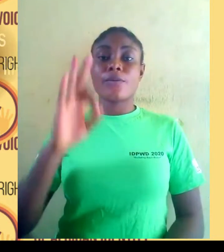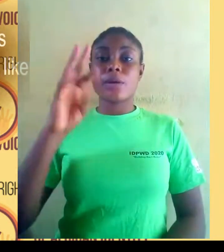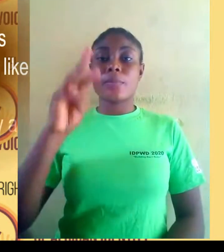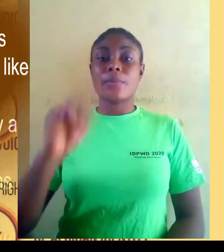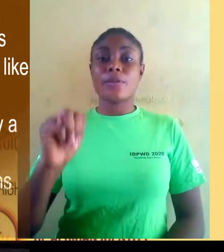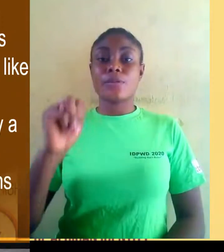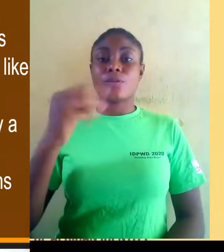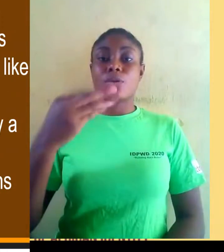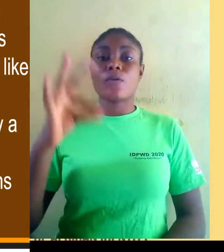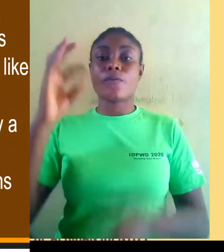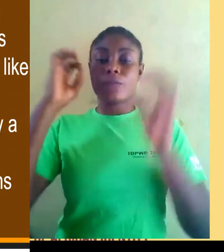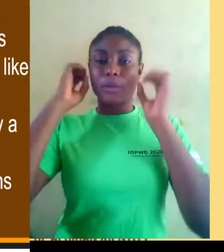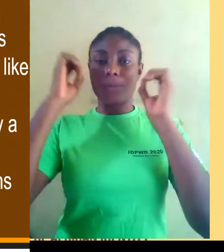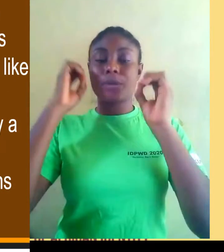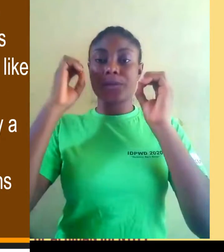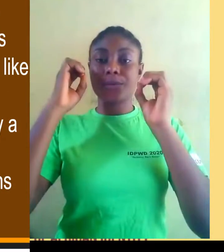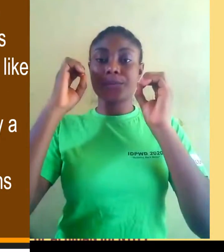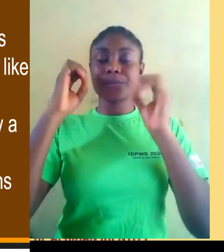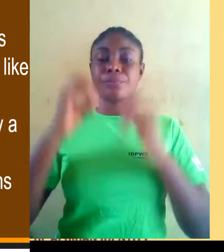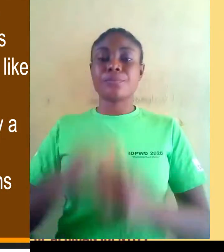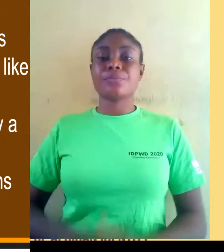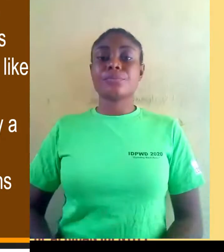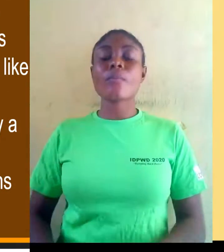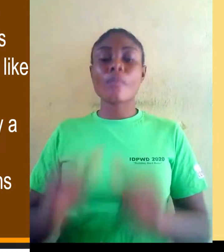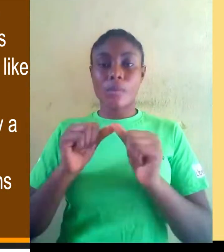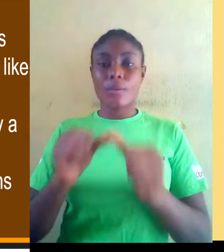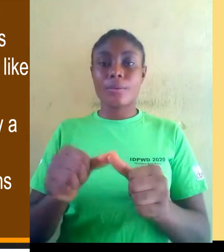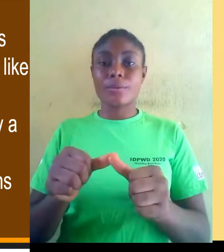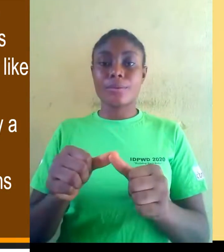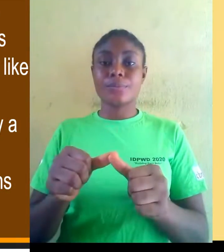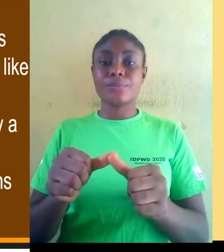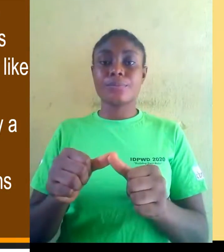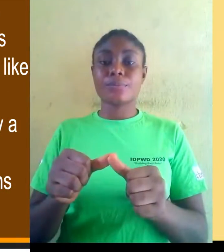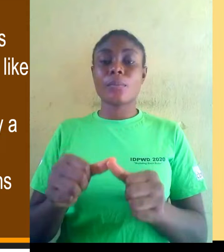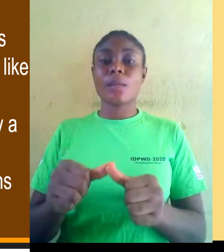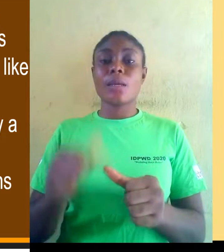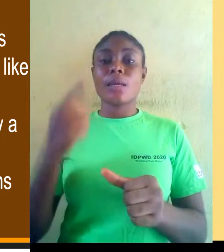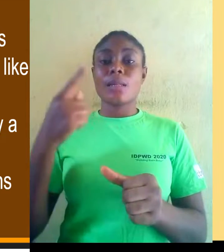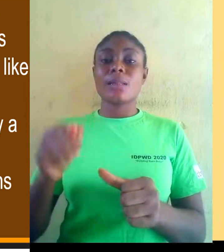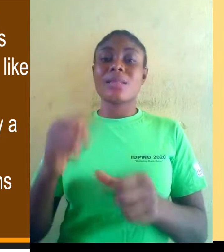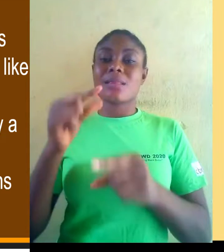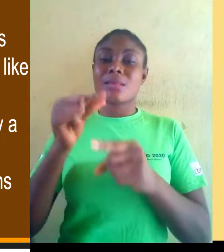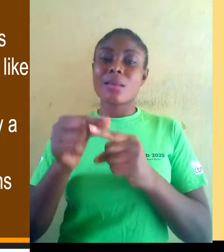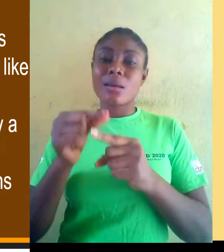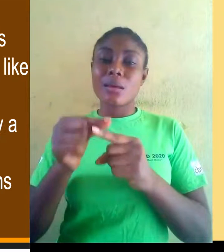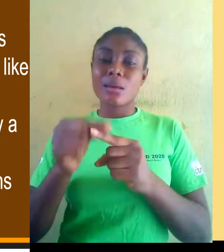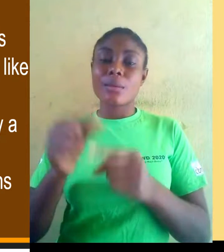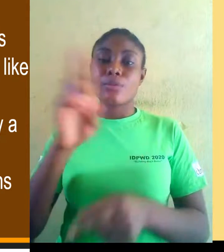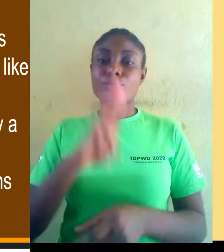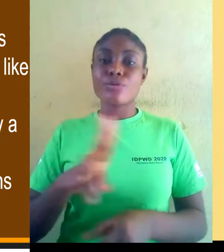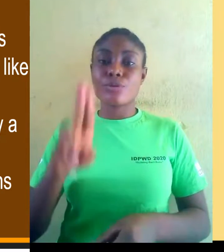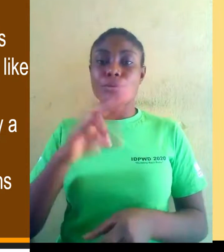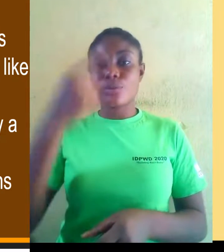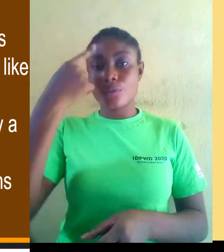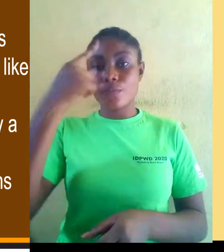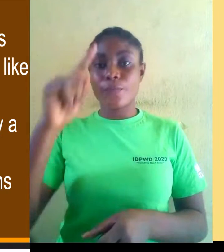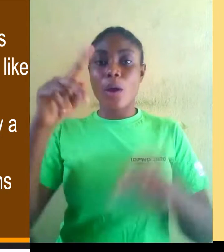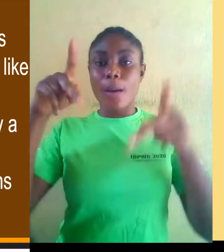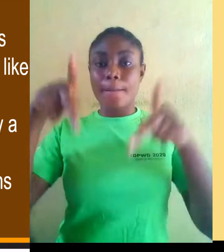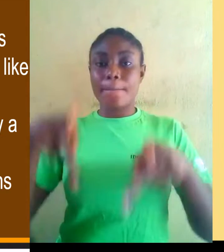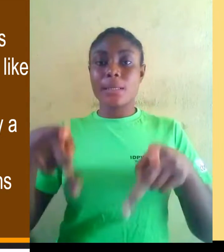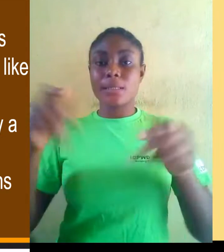It continues, a terminology being used generally for persons with disability is